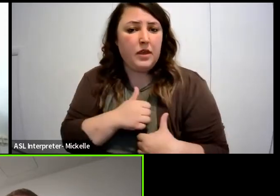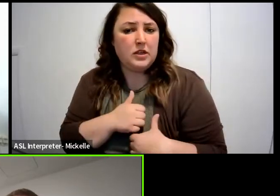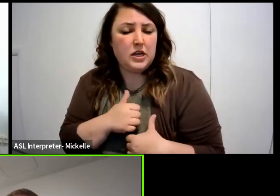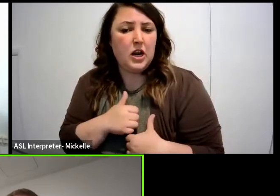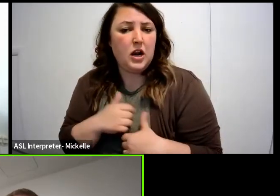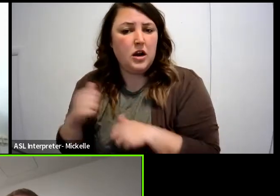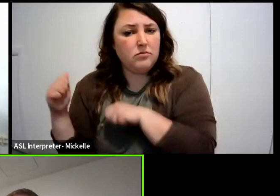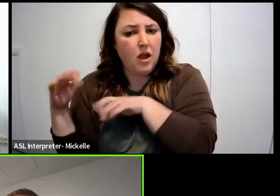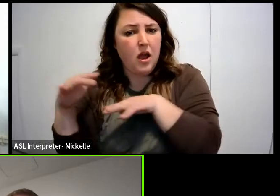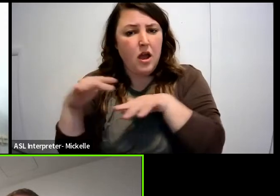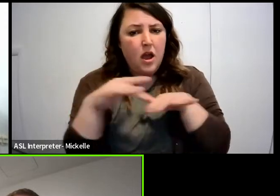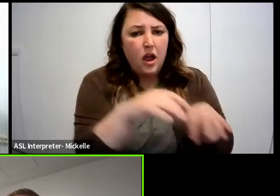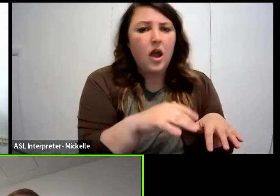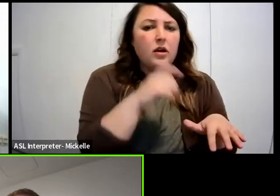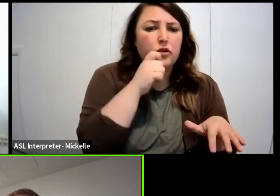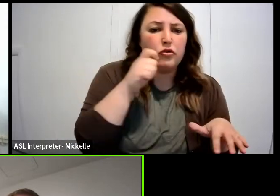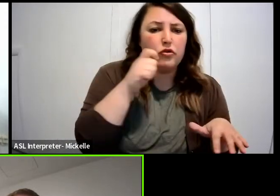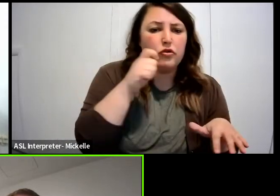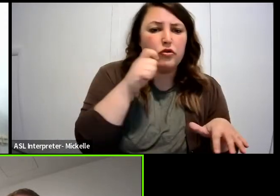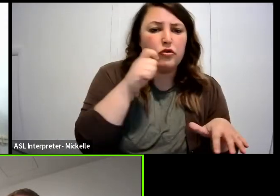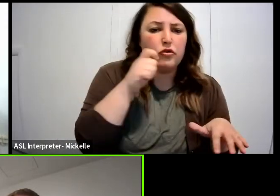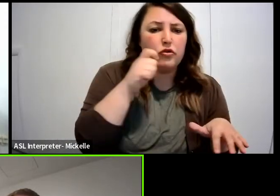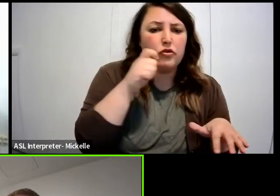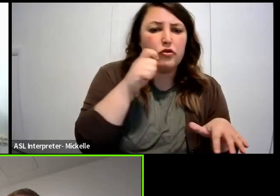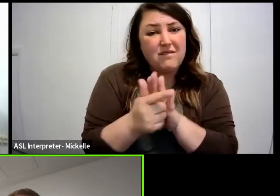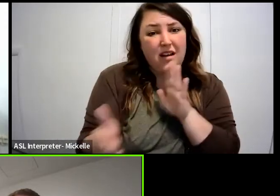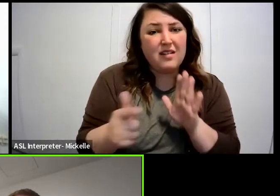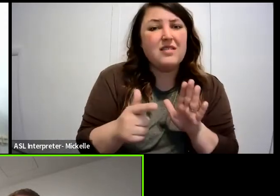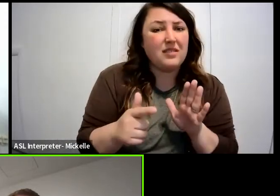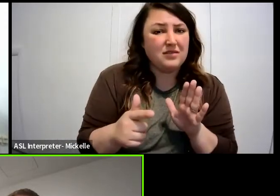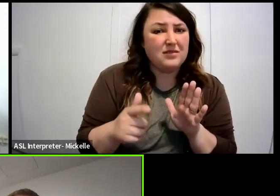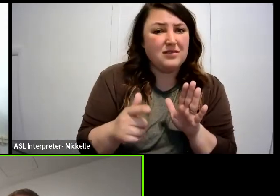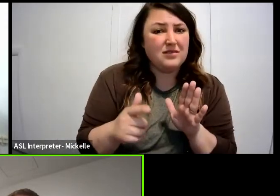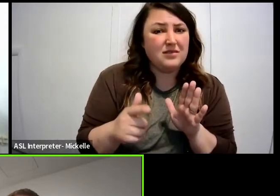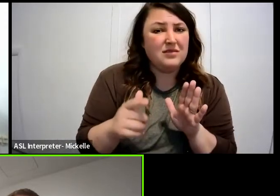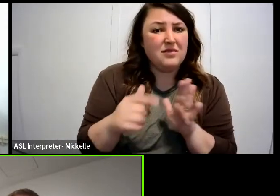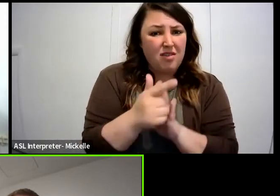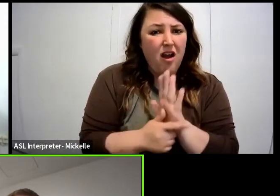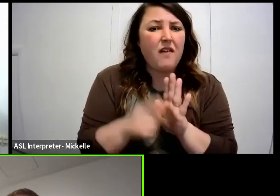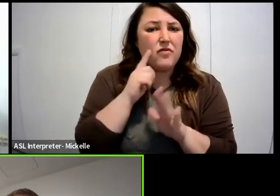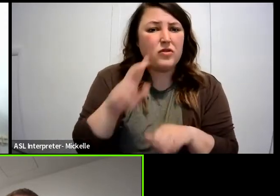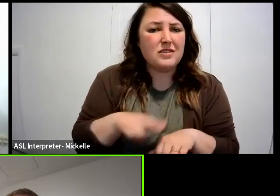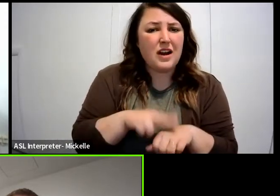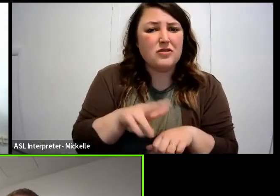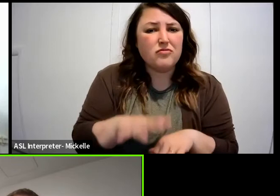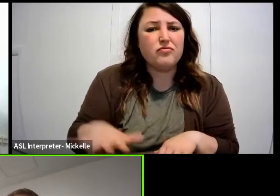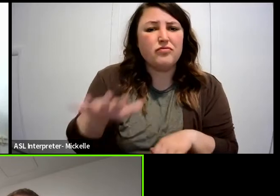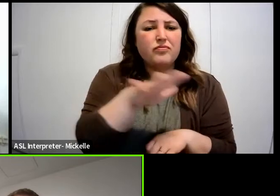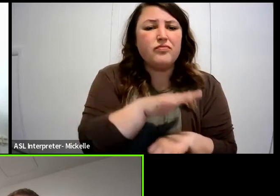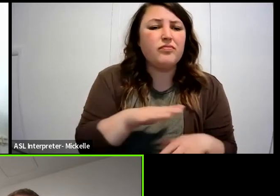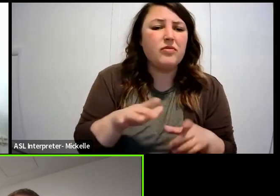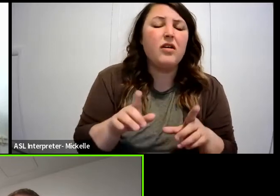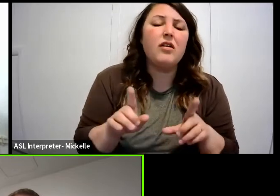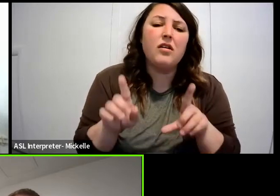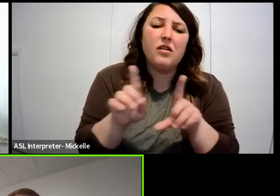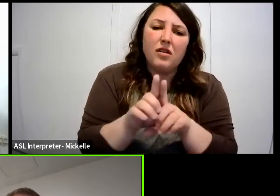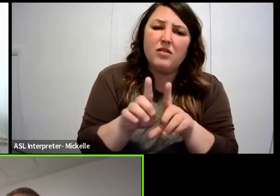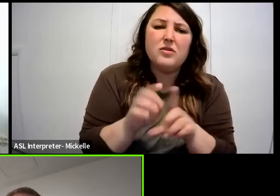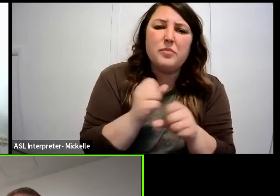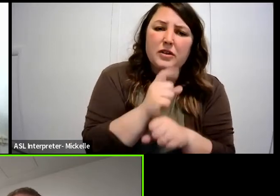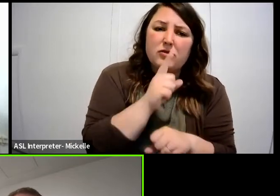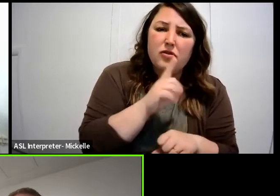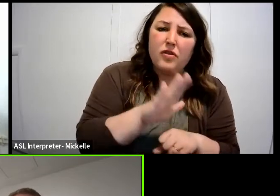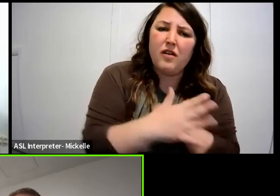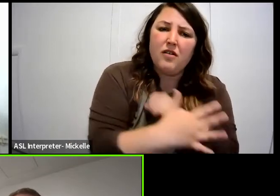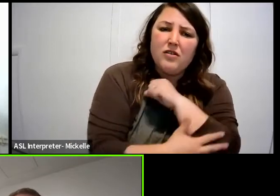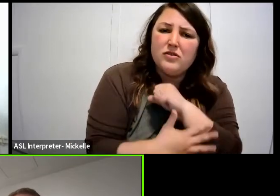which grossly violates international law and the UN Charter and undermines international security and stability, and we express our